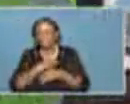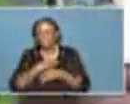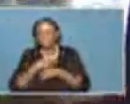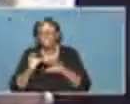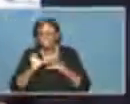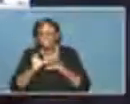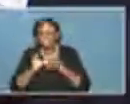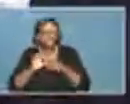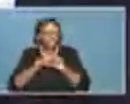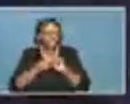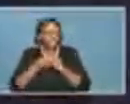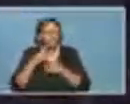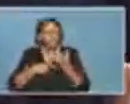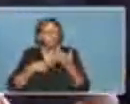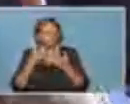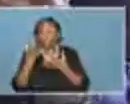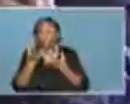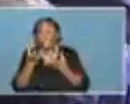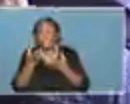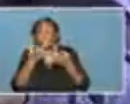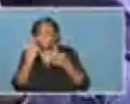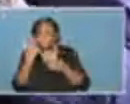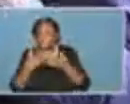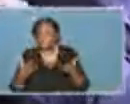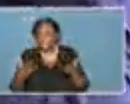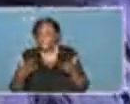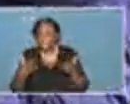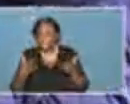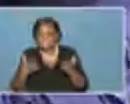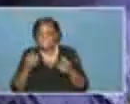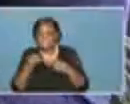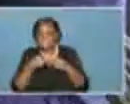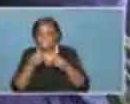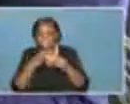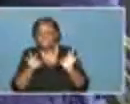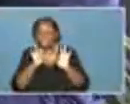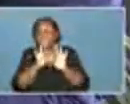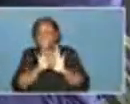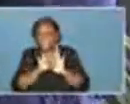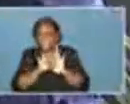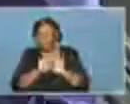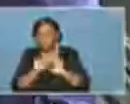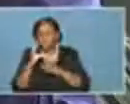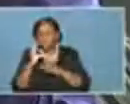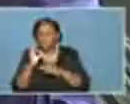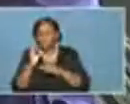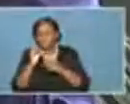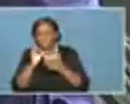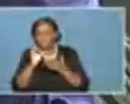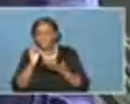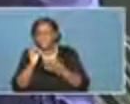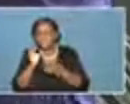a tip for persons to know and understand are the value in a cannabis or hemp industry, what would those top